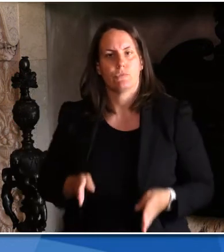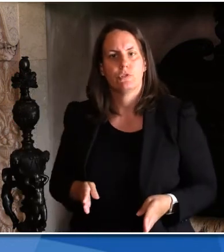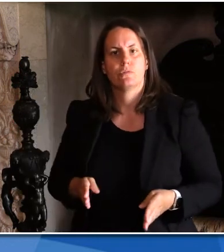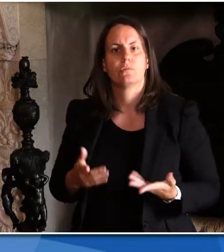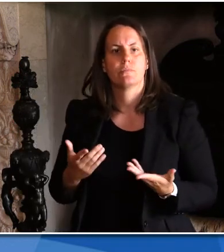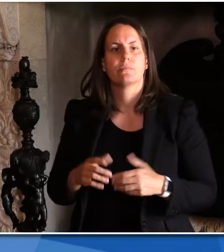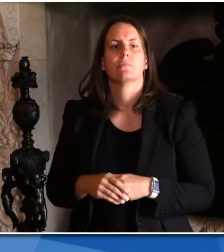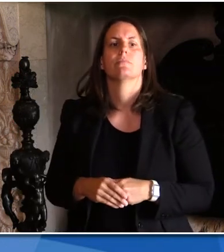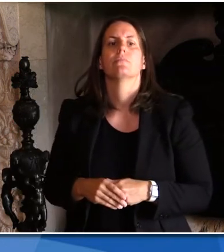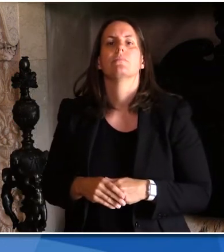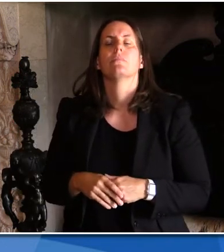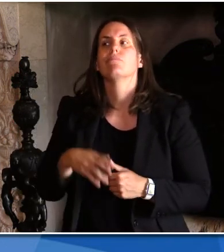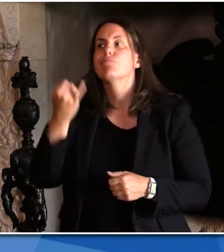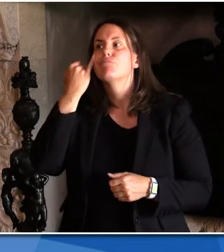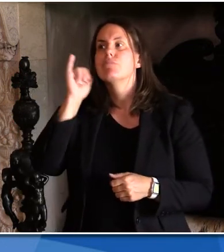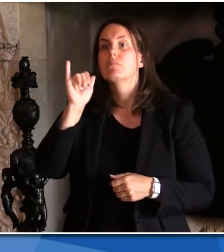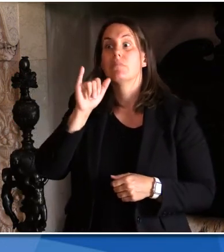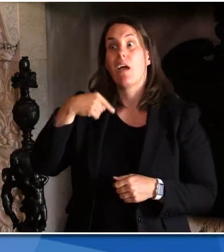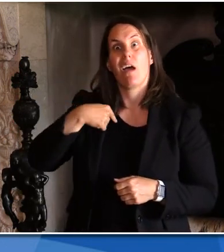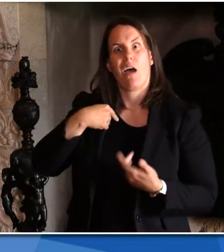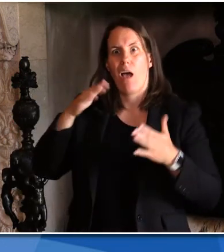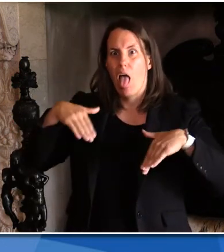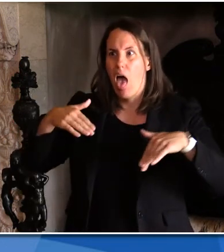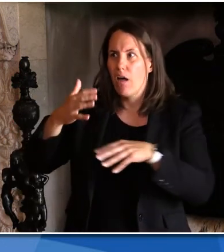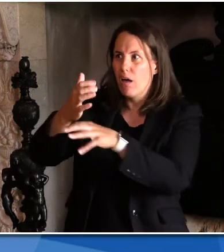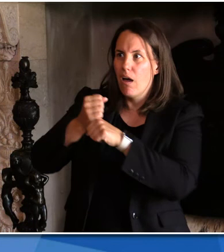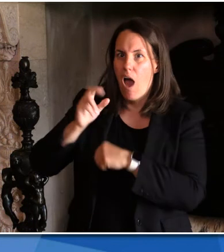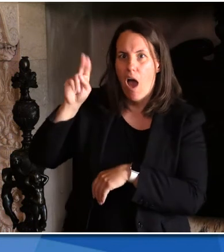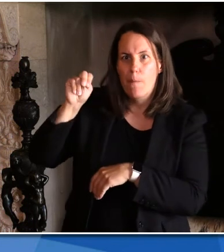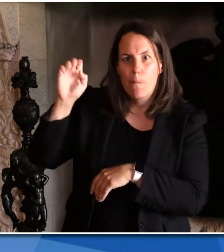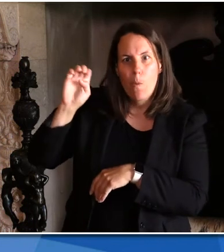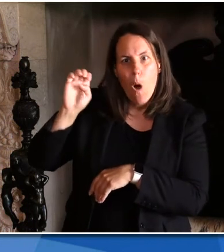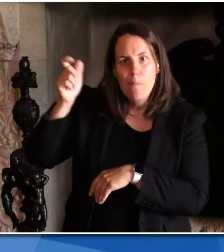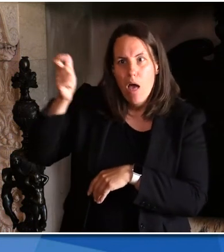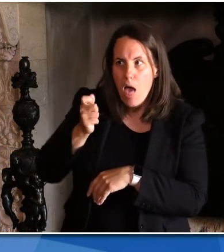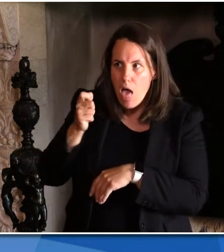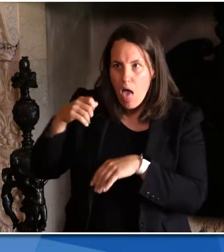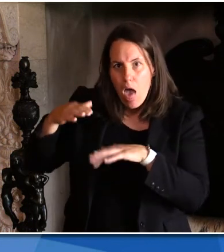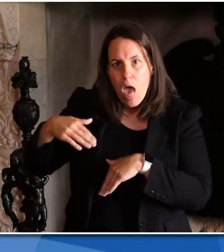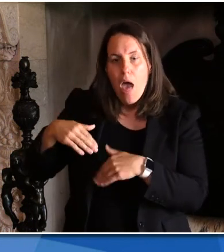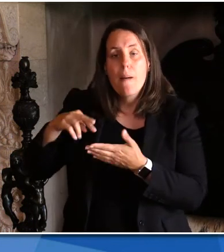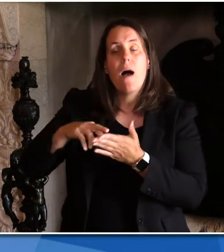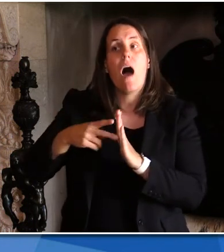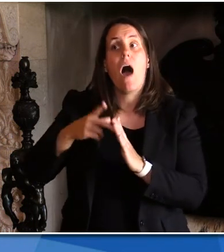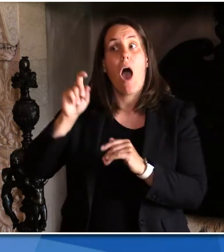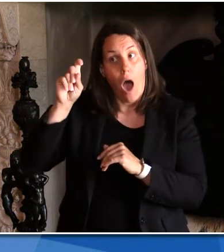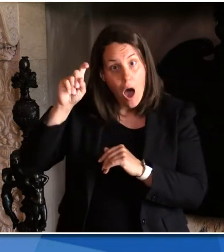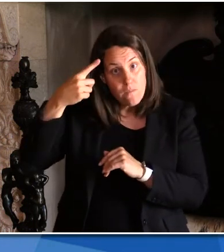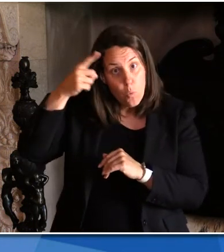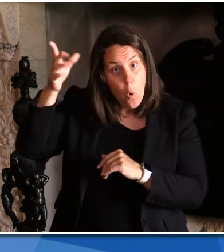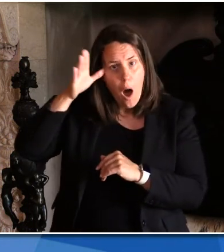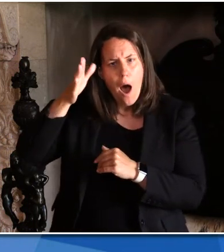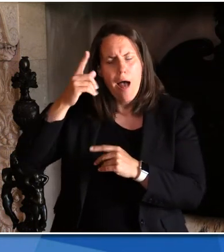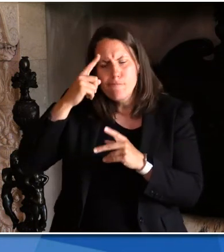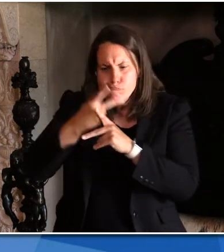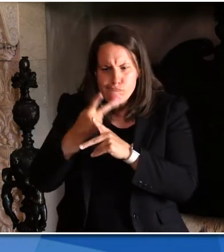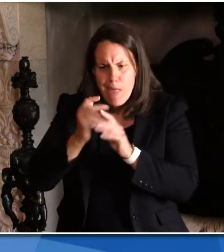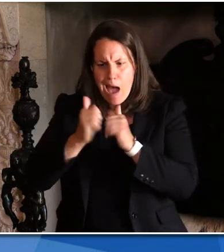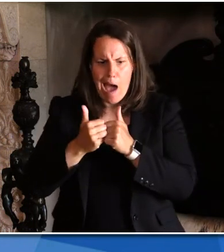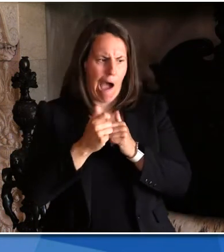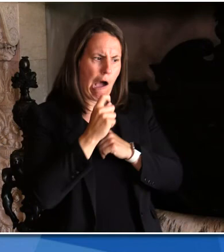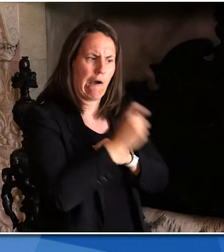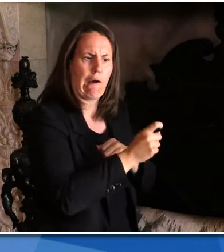processing their claims, whether it's additional financial assistance, or is there any consideration of direct help for